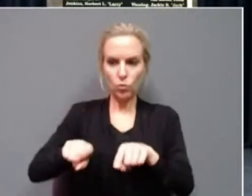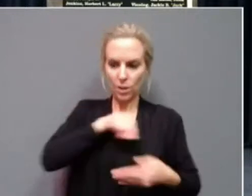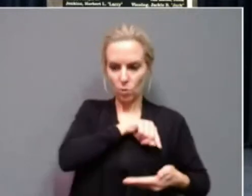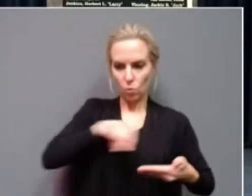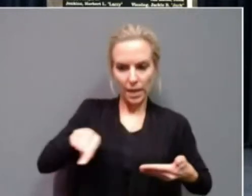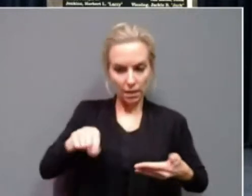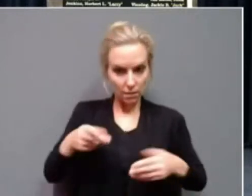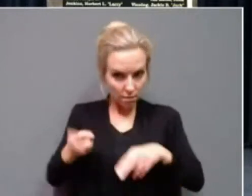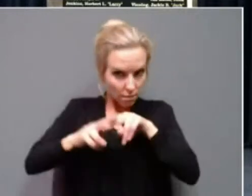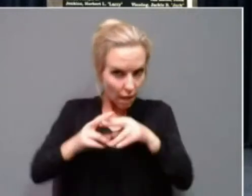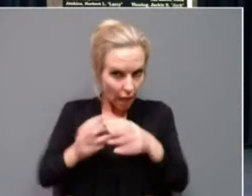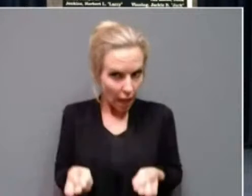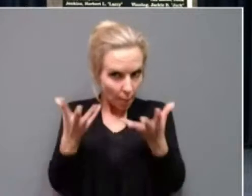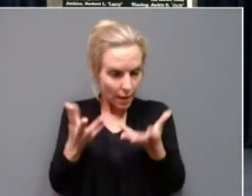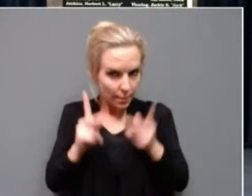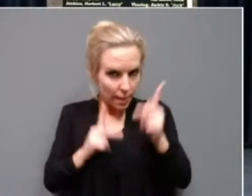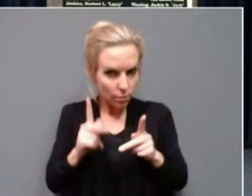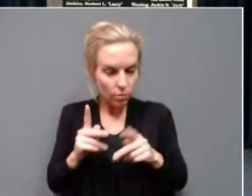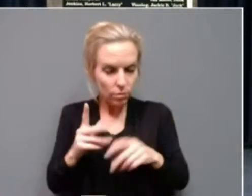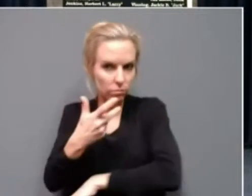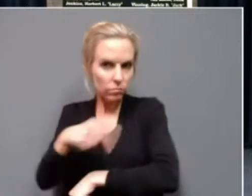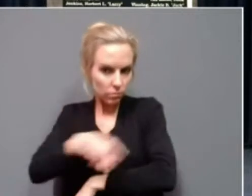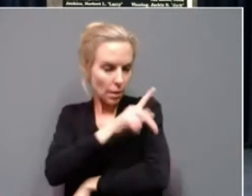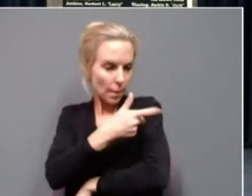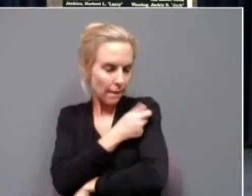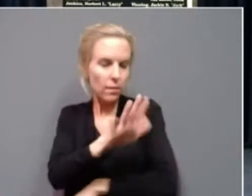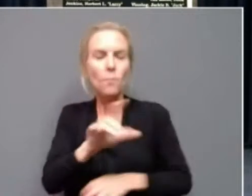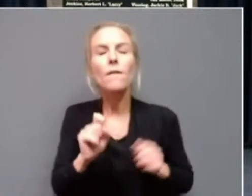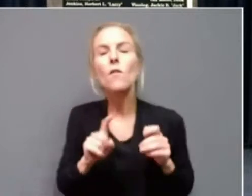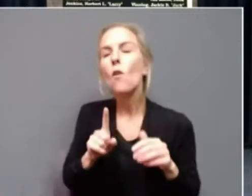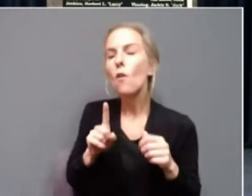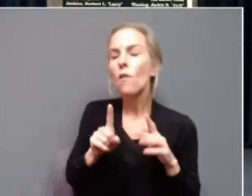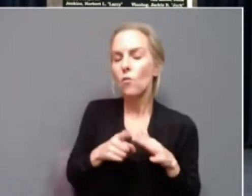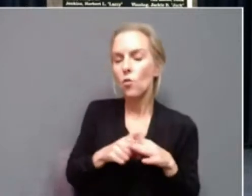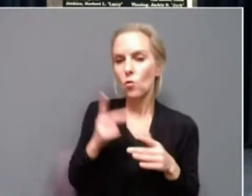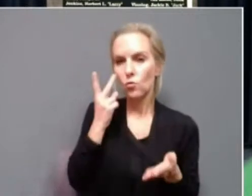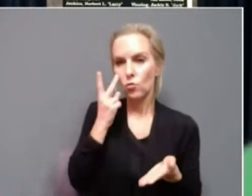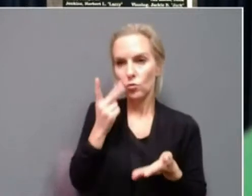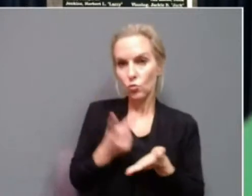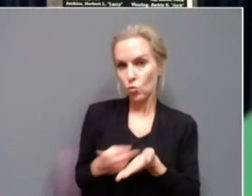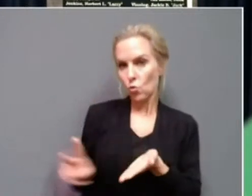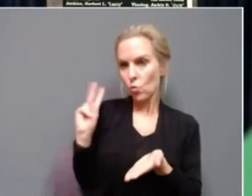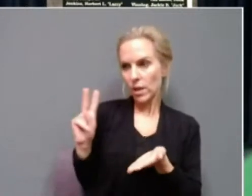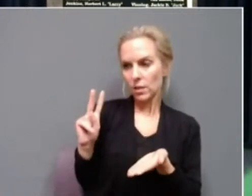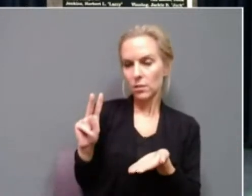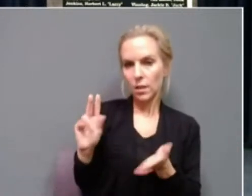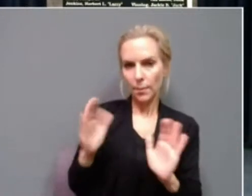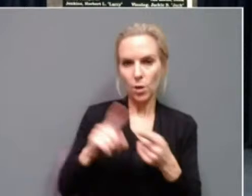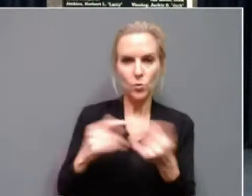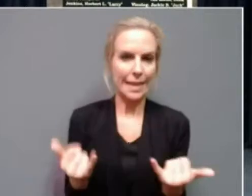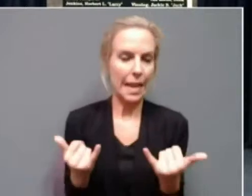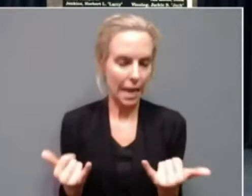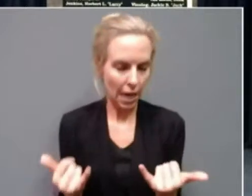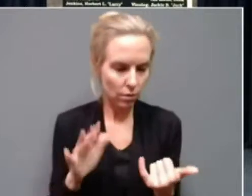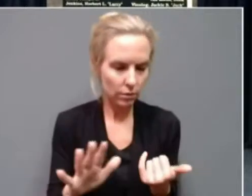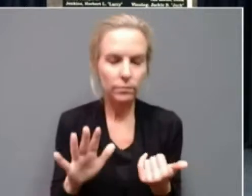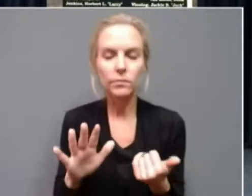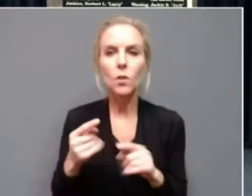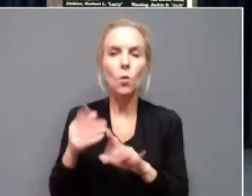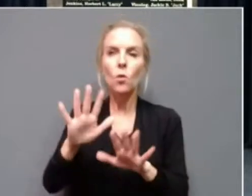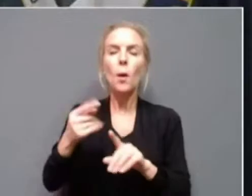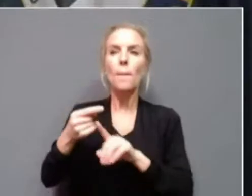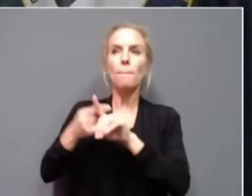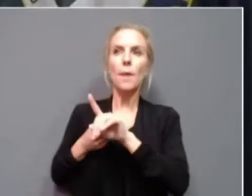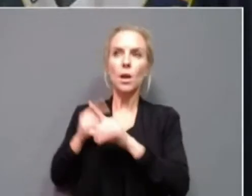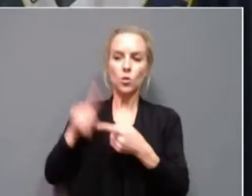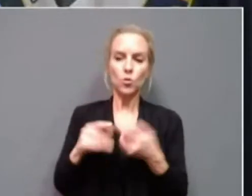So if we look at, let me start with 2 weeks ago versus what we have seen, a month ago versus the last